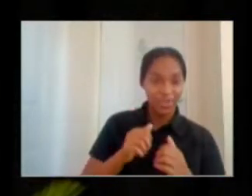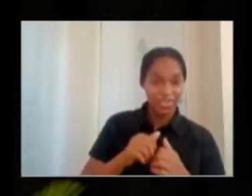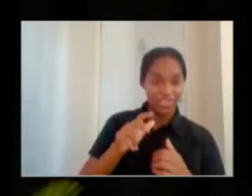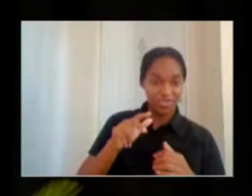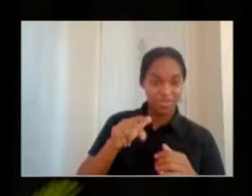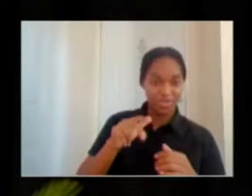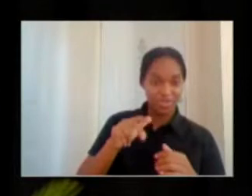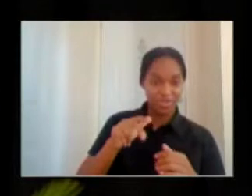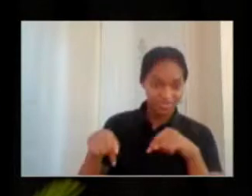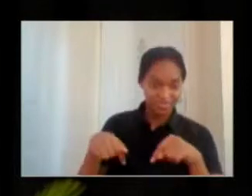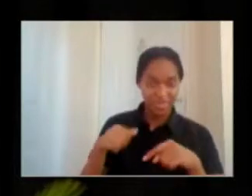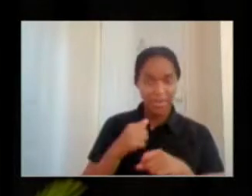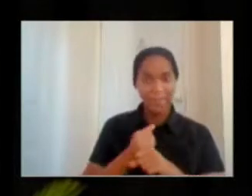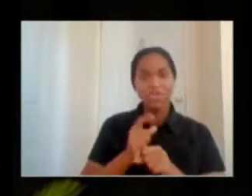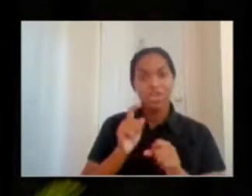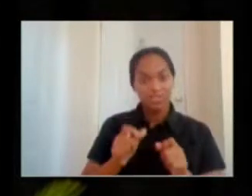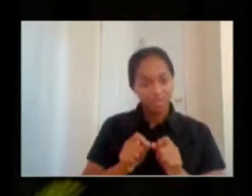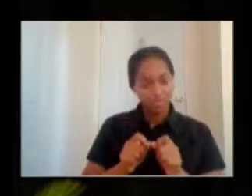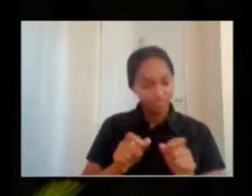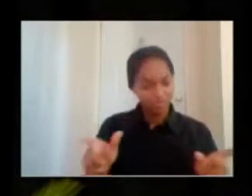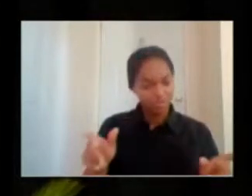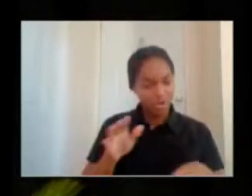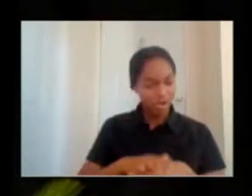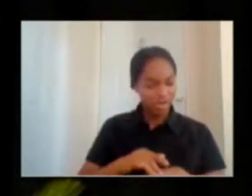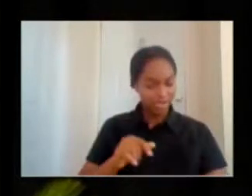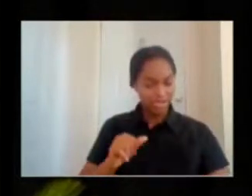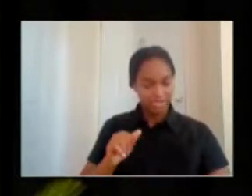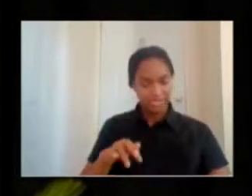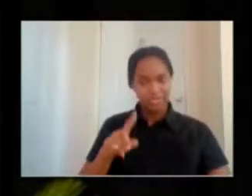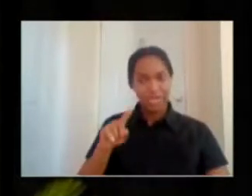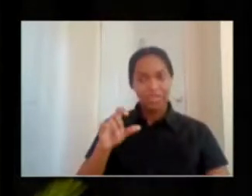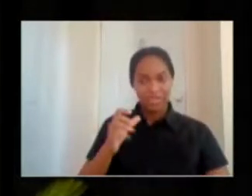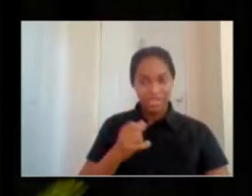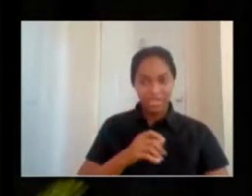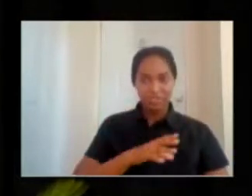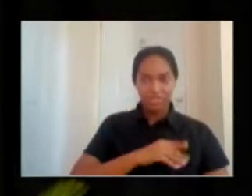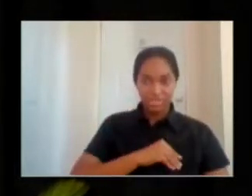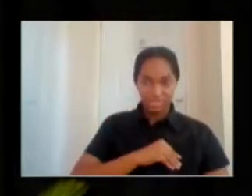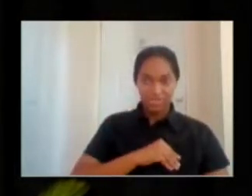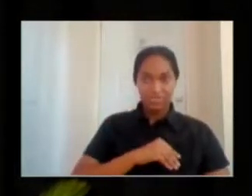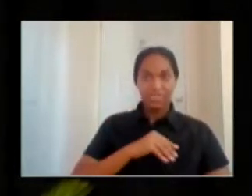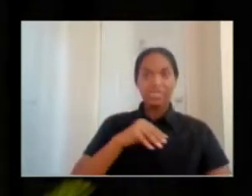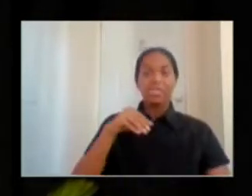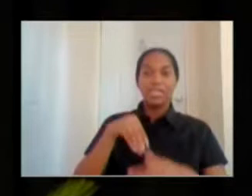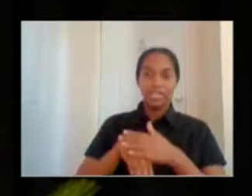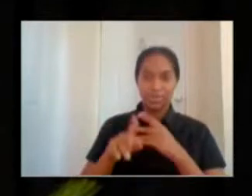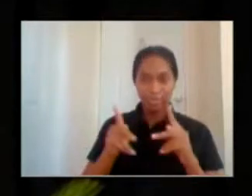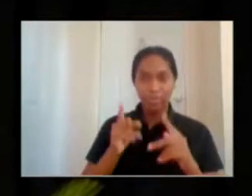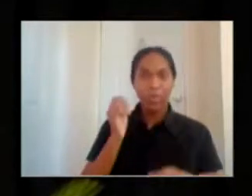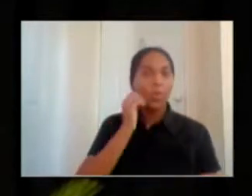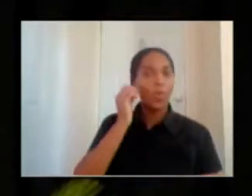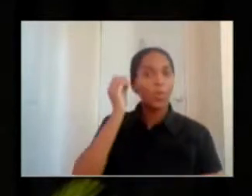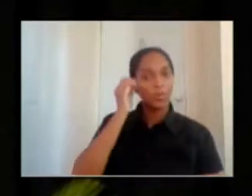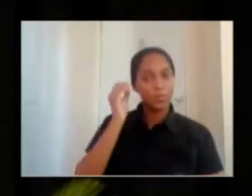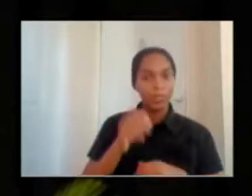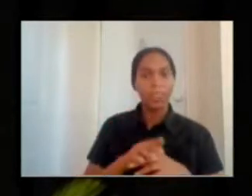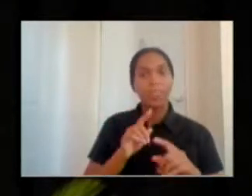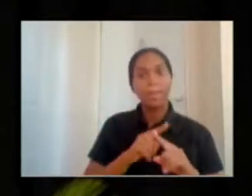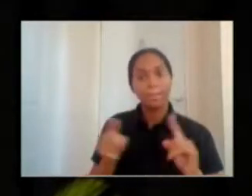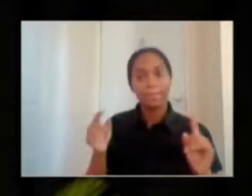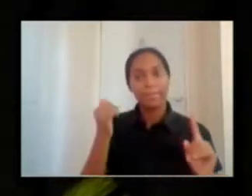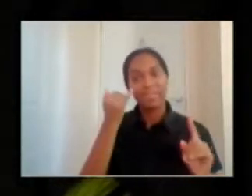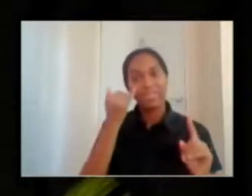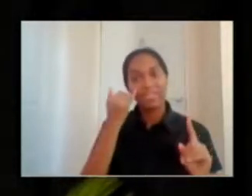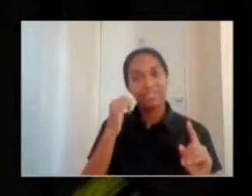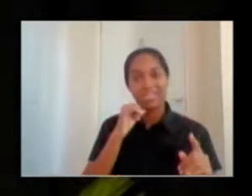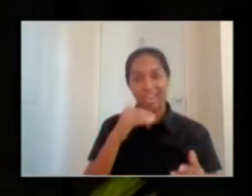you've got to get broadcast stations on the air. You've got to get receivers into people's homes. But if there's not good